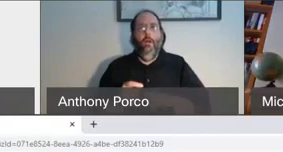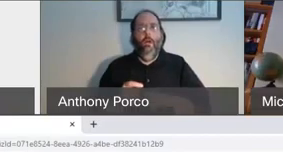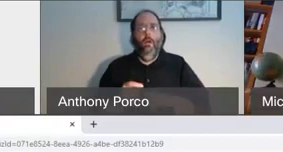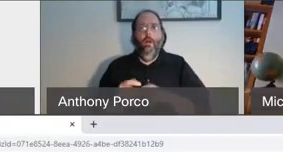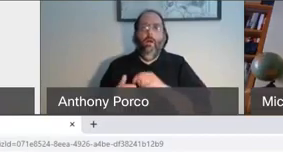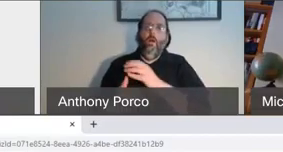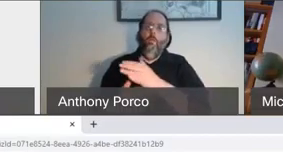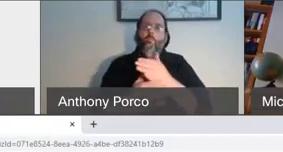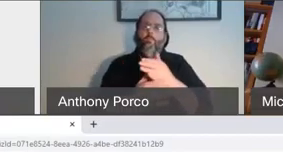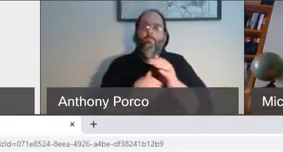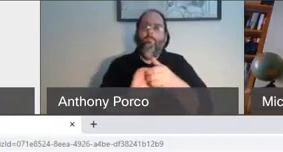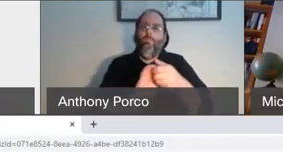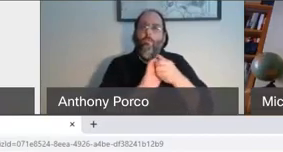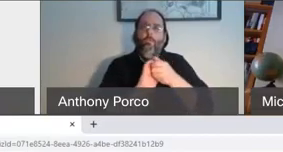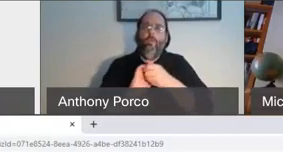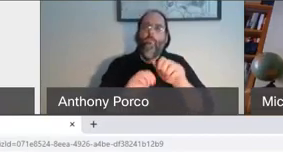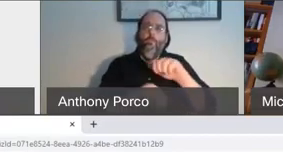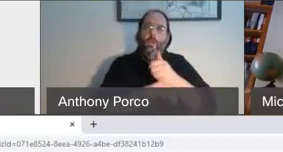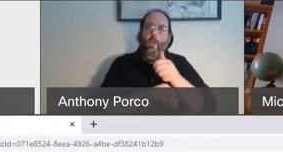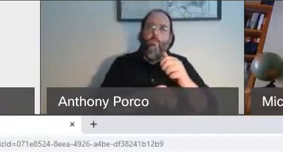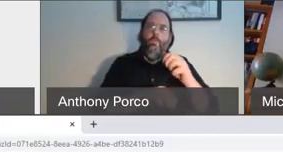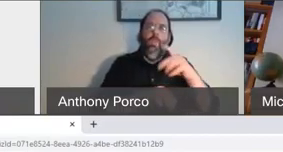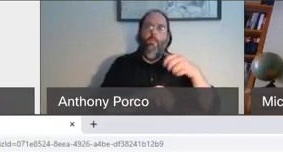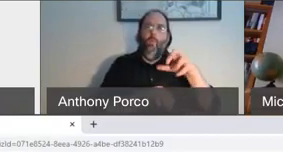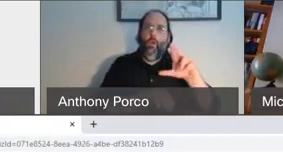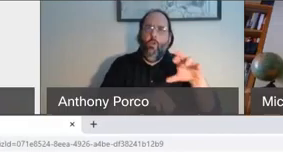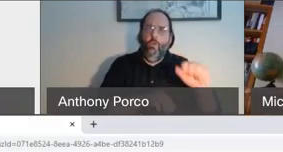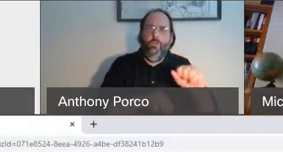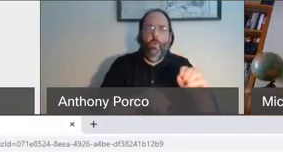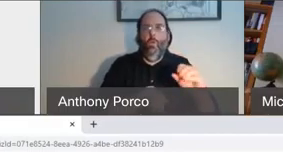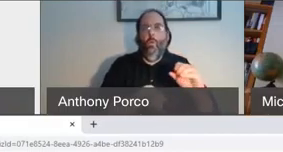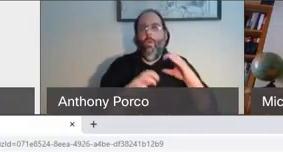partnerships with employers to increase employment outcomes for clients,